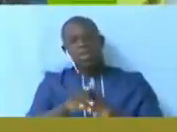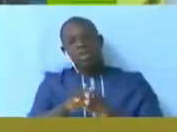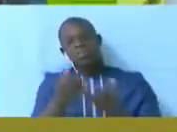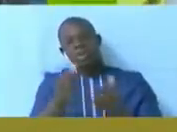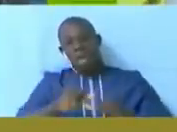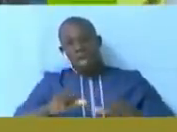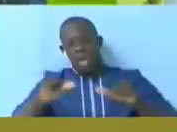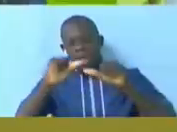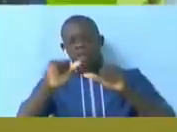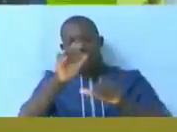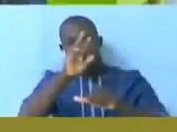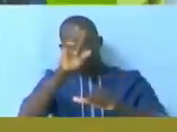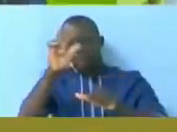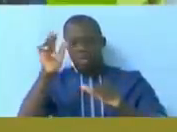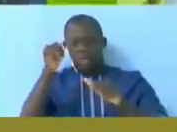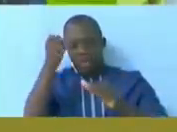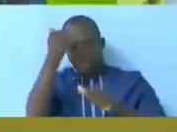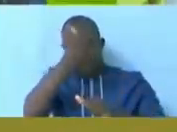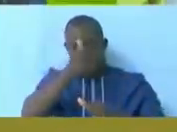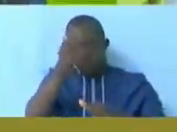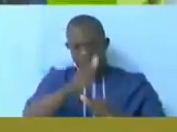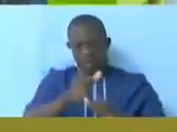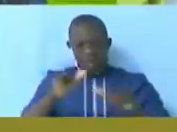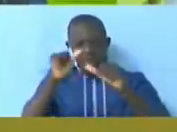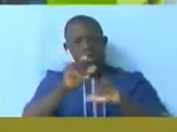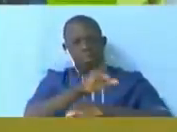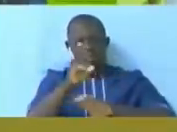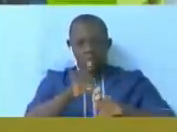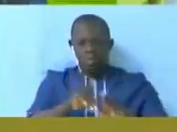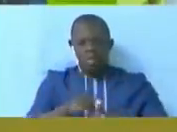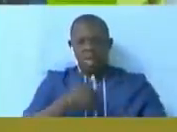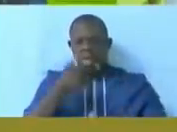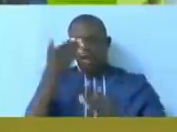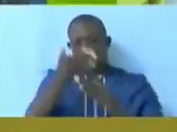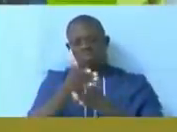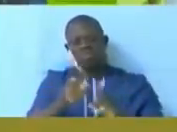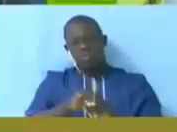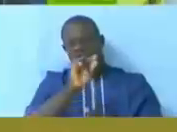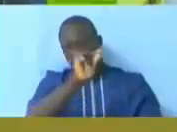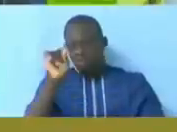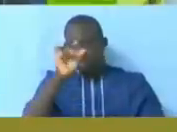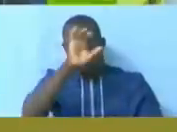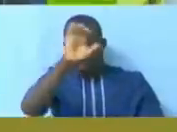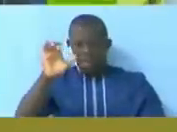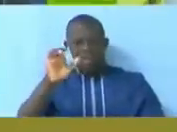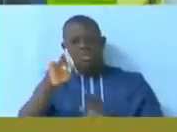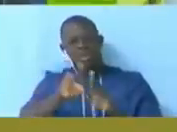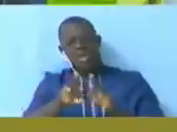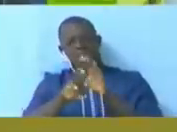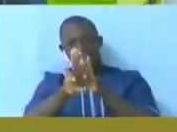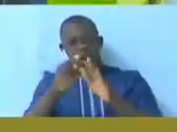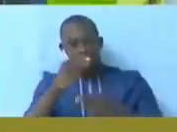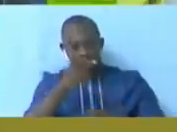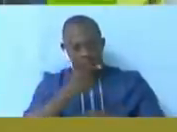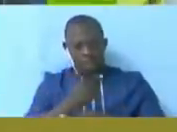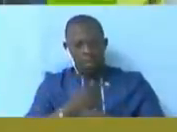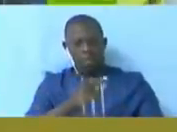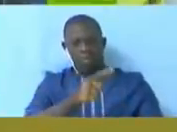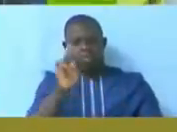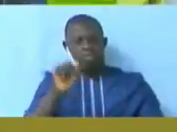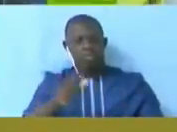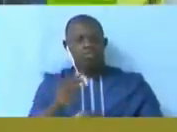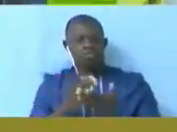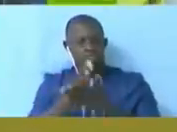sub-region. I believe in smaller nations like the Gambia, we may not go through